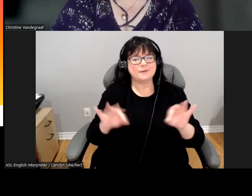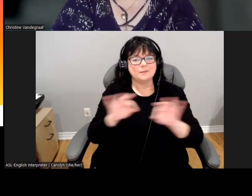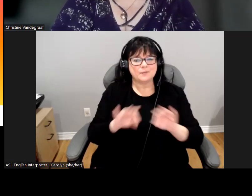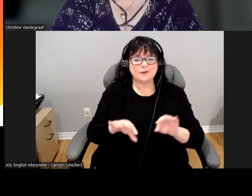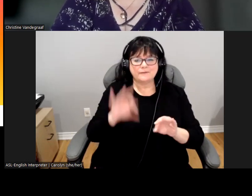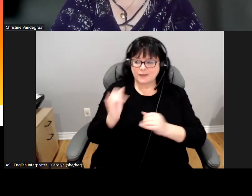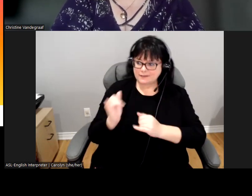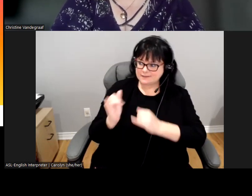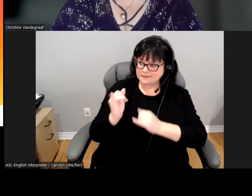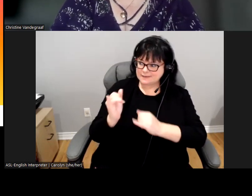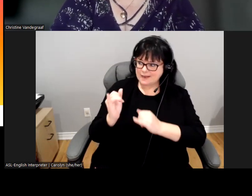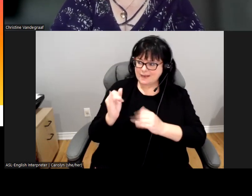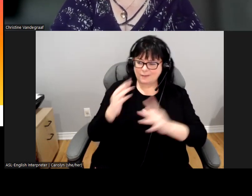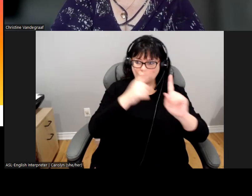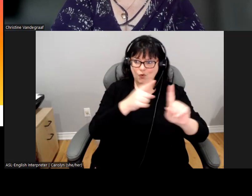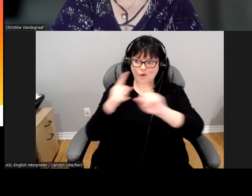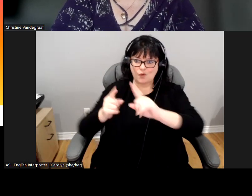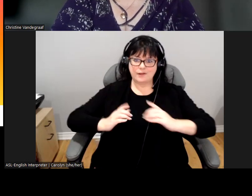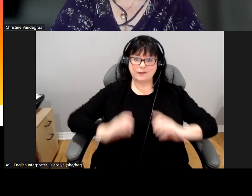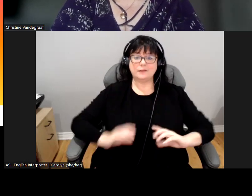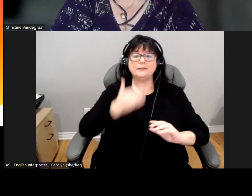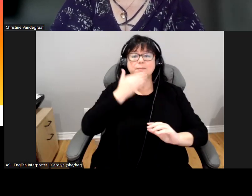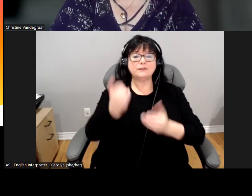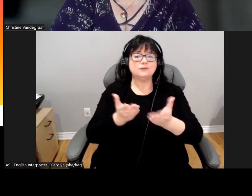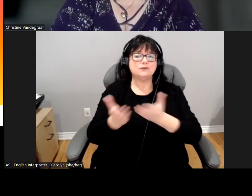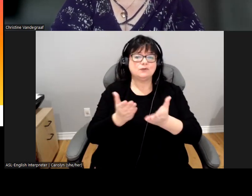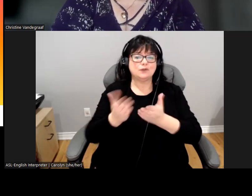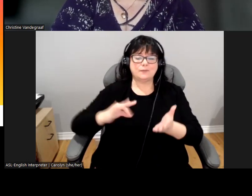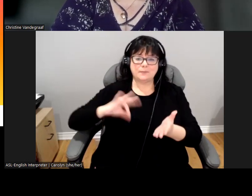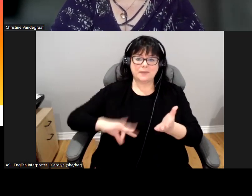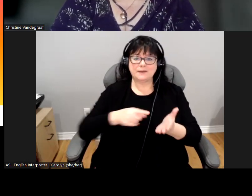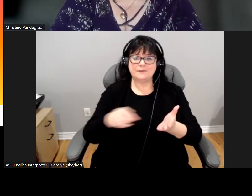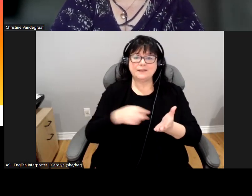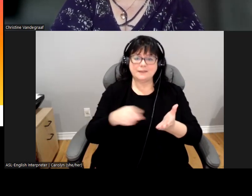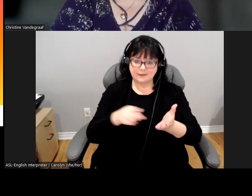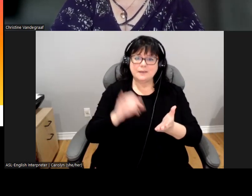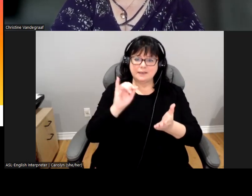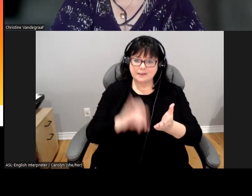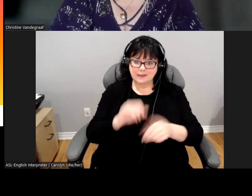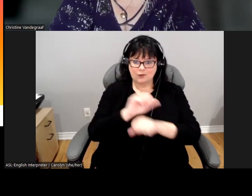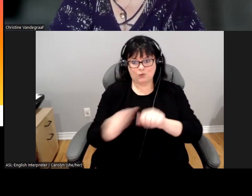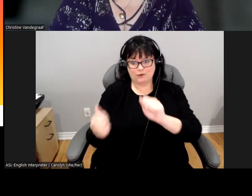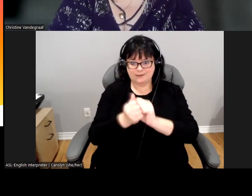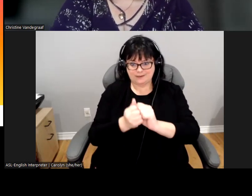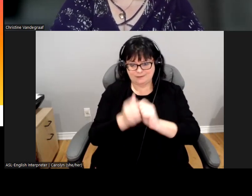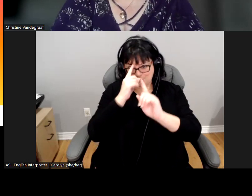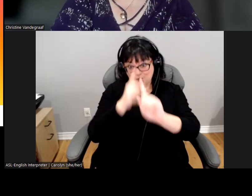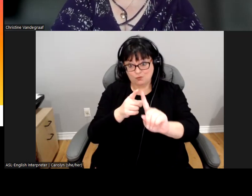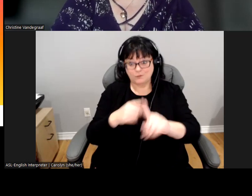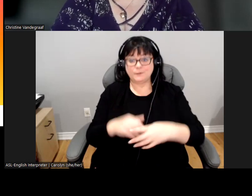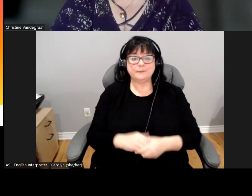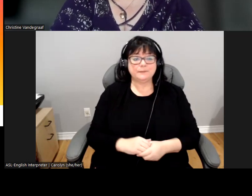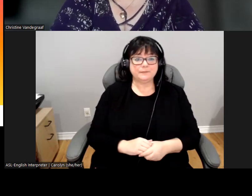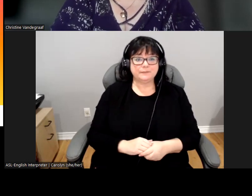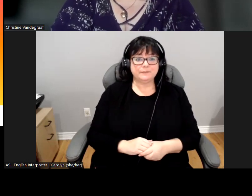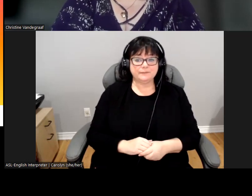can serve our clients for mutual benefit, including some learners that you might have to get them, making the